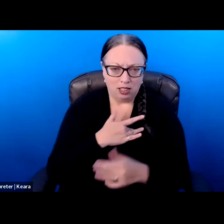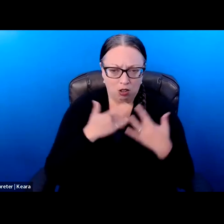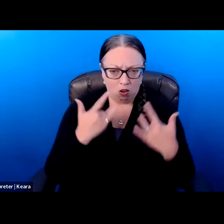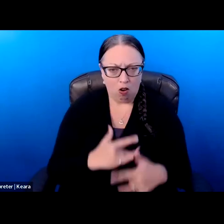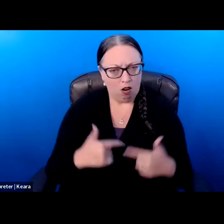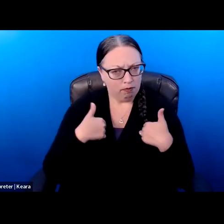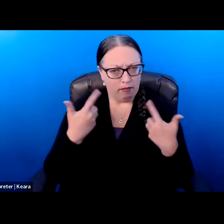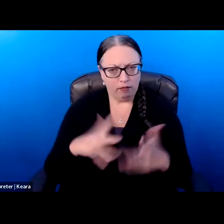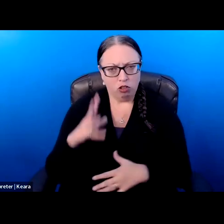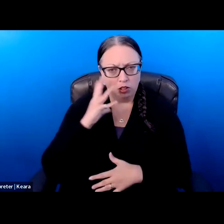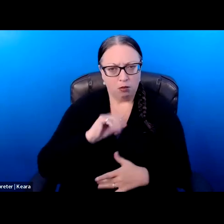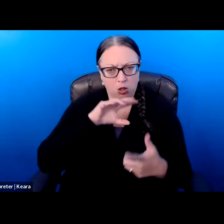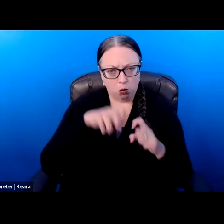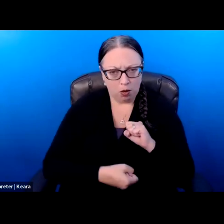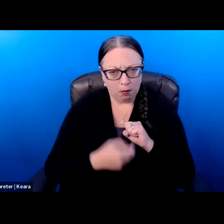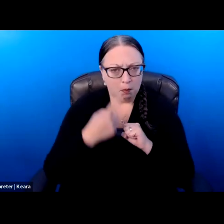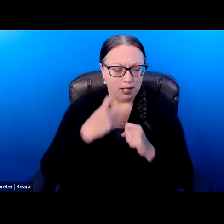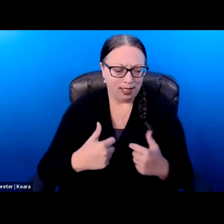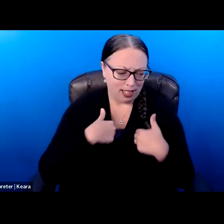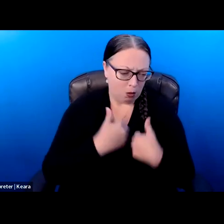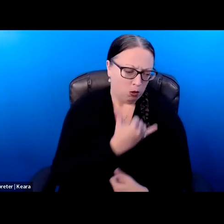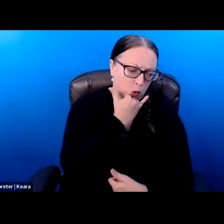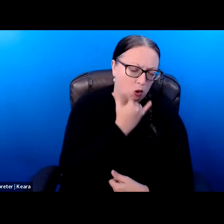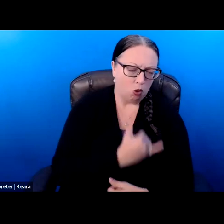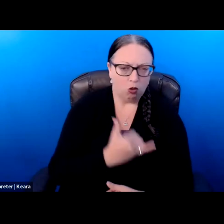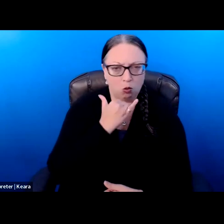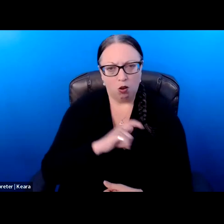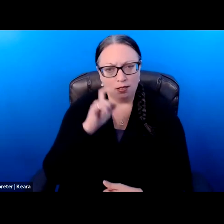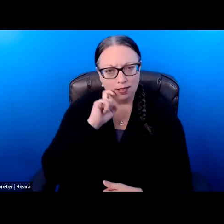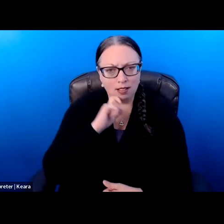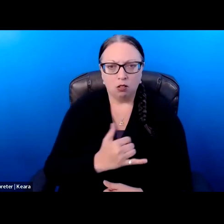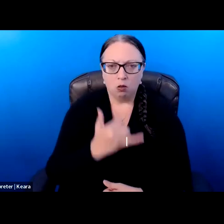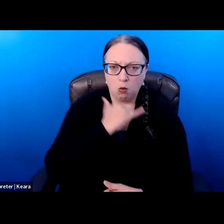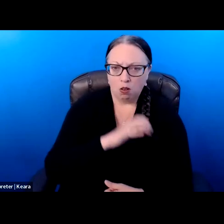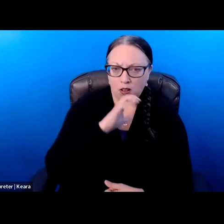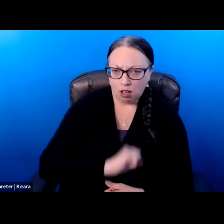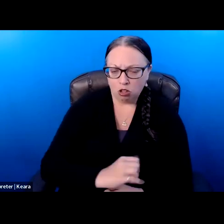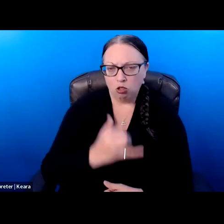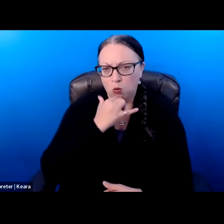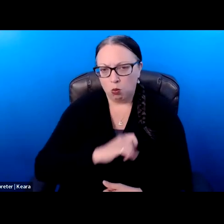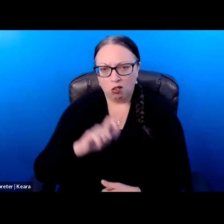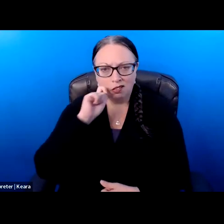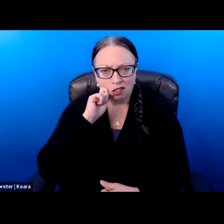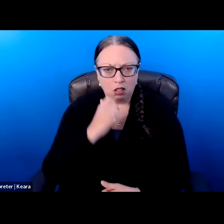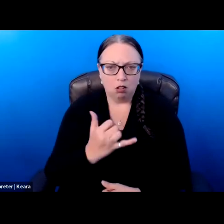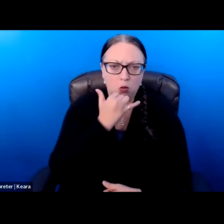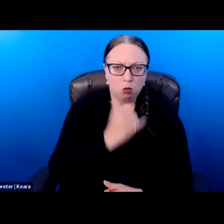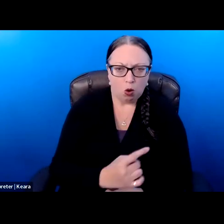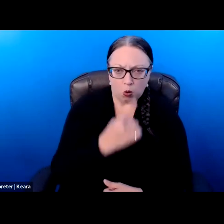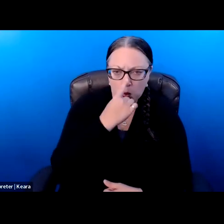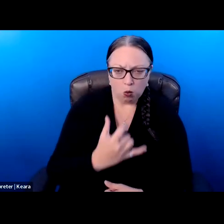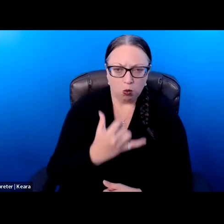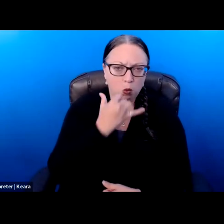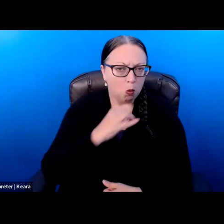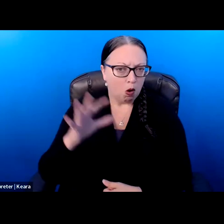raped because I have been wrong, the wrong sex, the wrong age, the wrong skin, the wrong nose, the wrong hair,